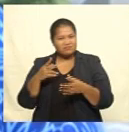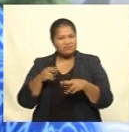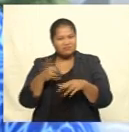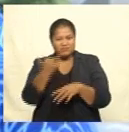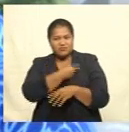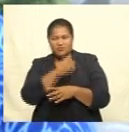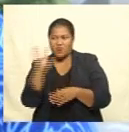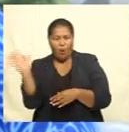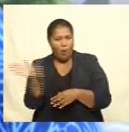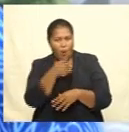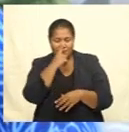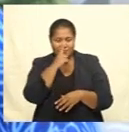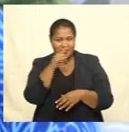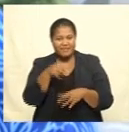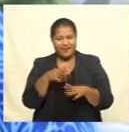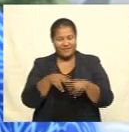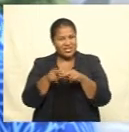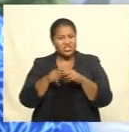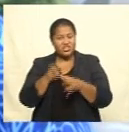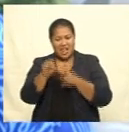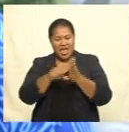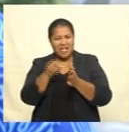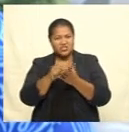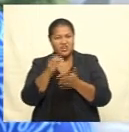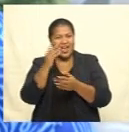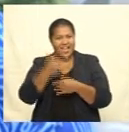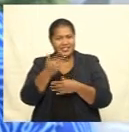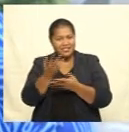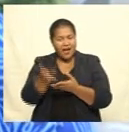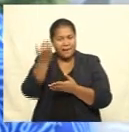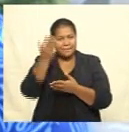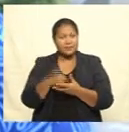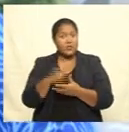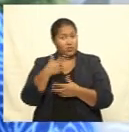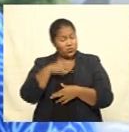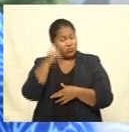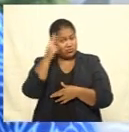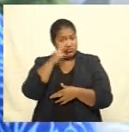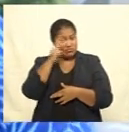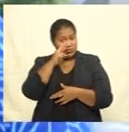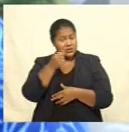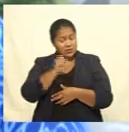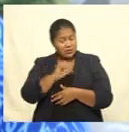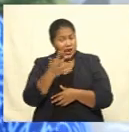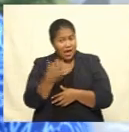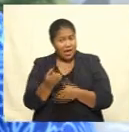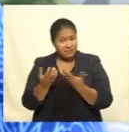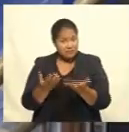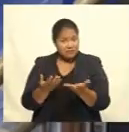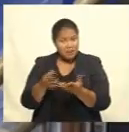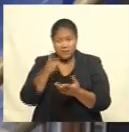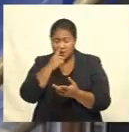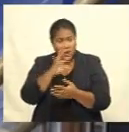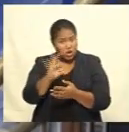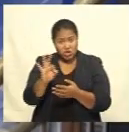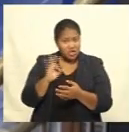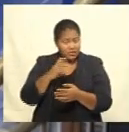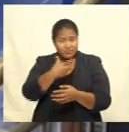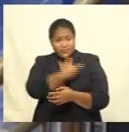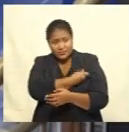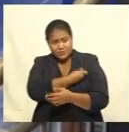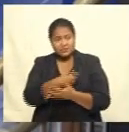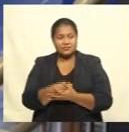above 18 years old. Thus the risk is still there for everyone else that's not vaccinated. I think we've been